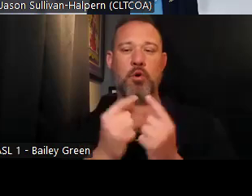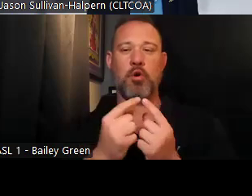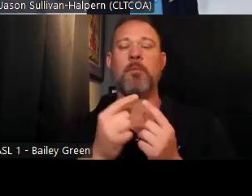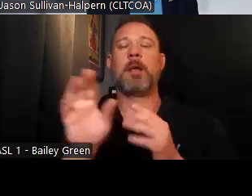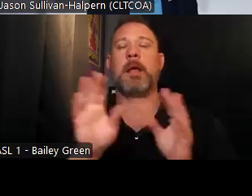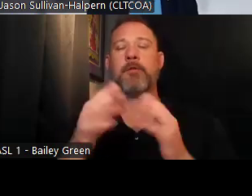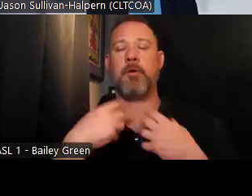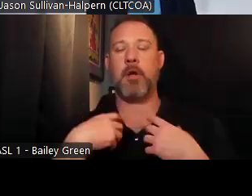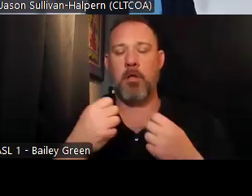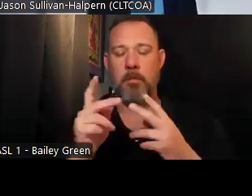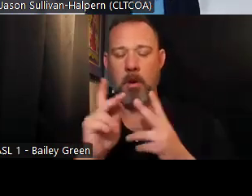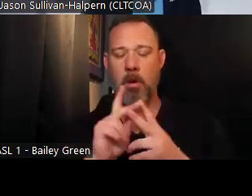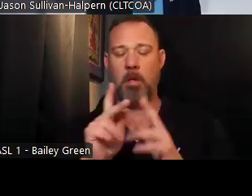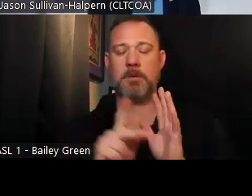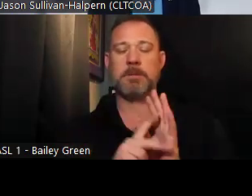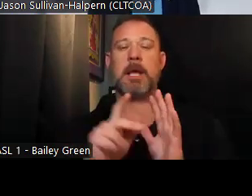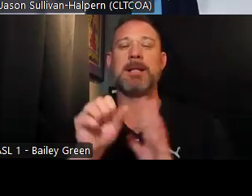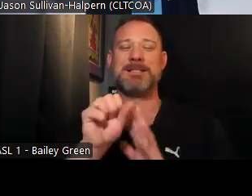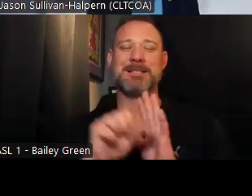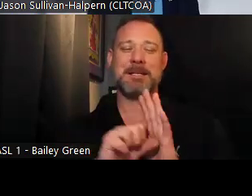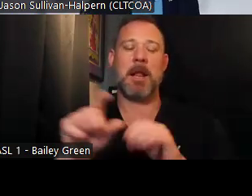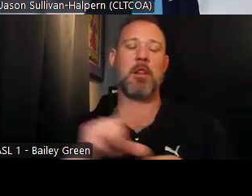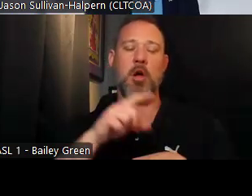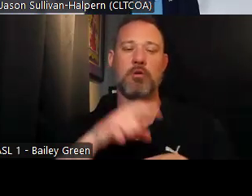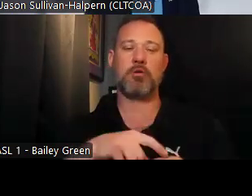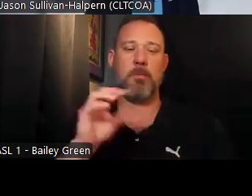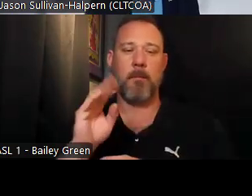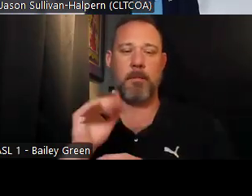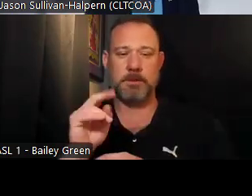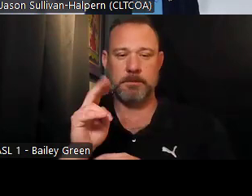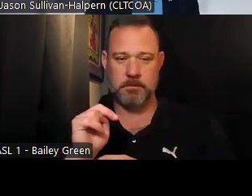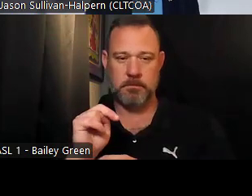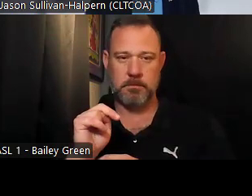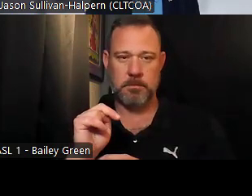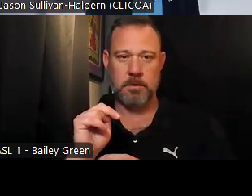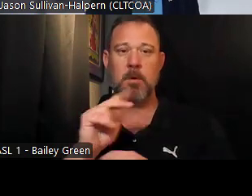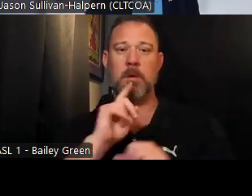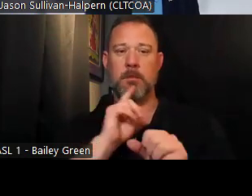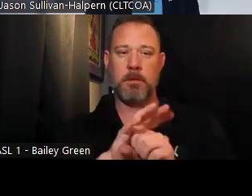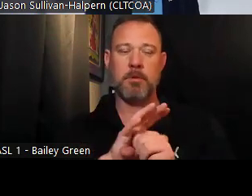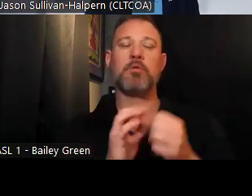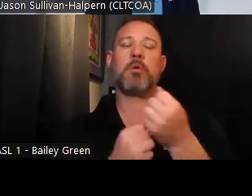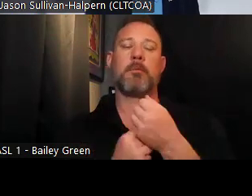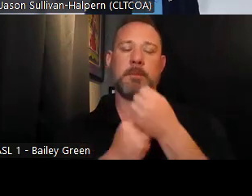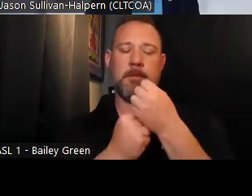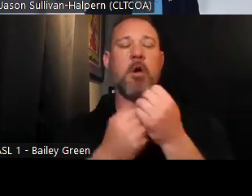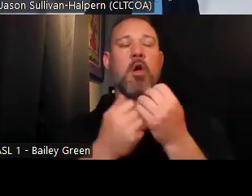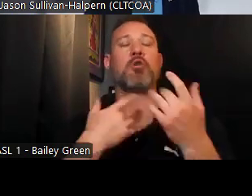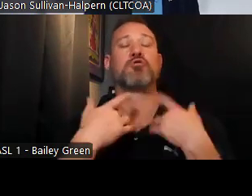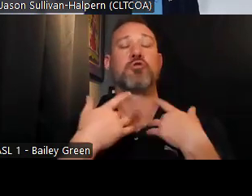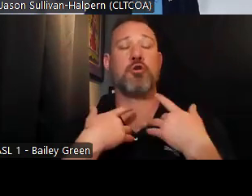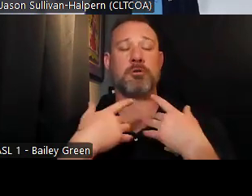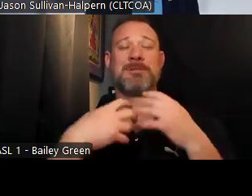housing policy, and the state long-term care ombudsman, with a continued commitment to uplift concerns, bridge gaps,